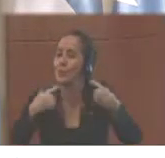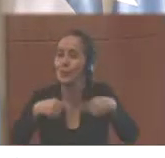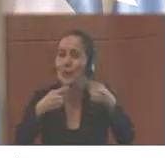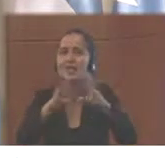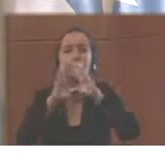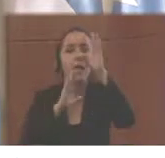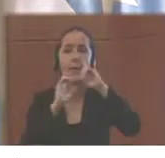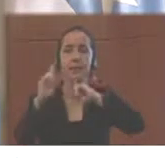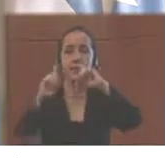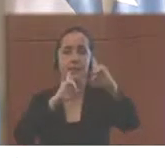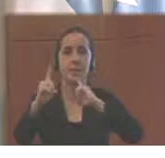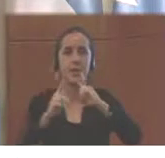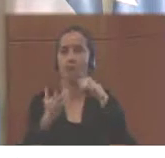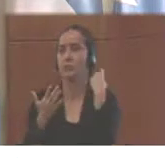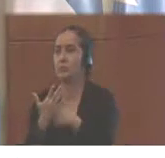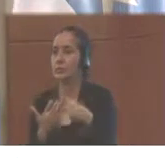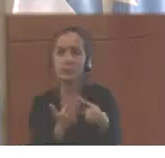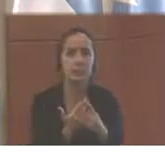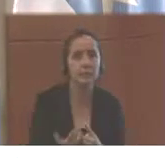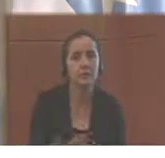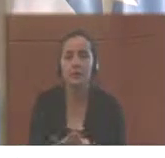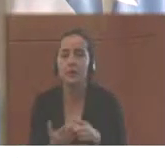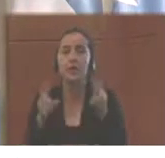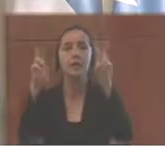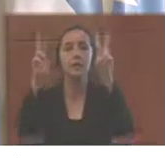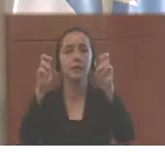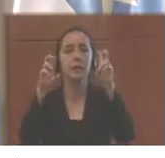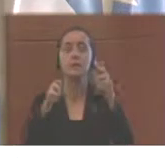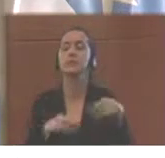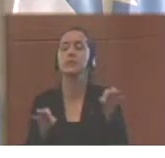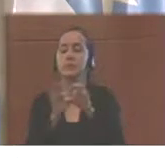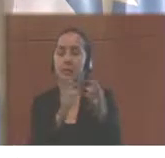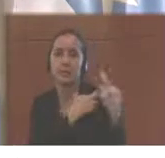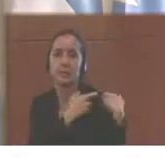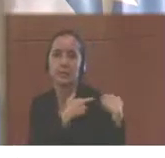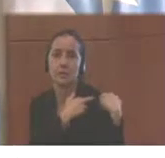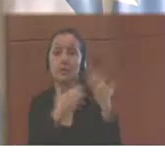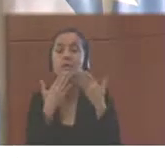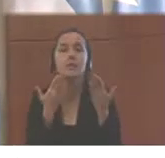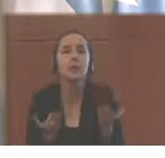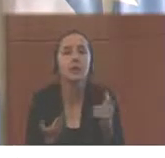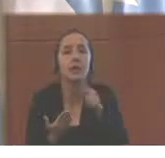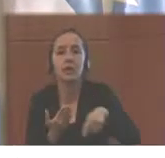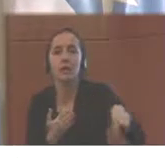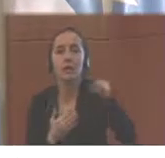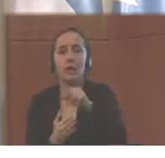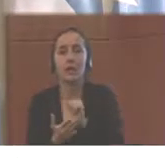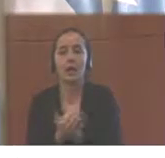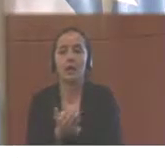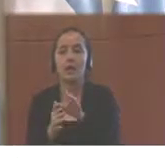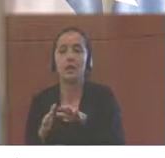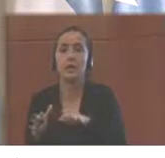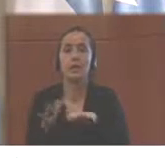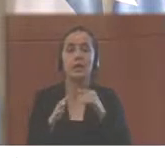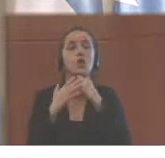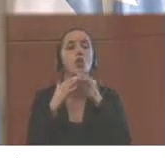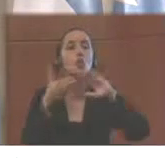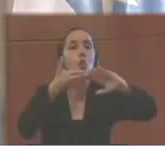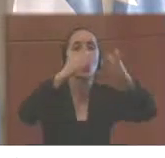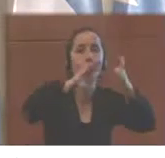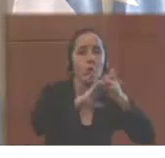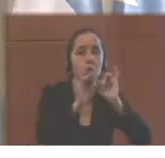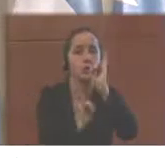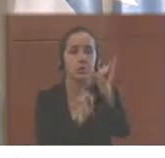and to have a permanent dialogue or mechanism on these issues and between